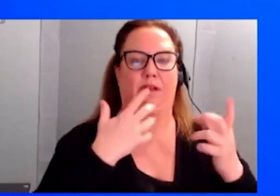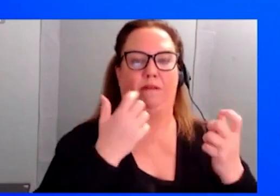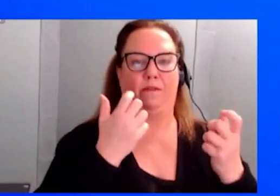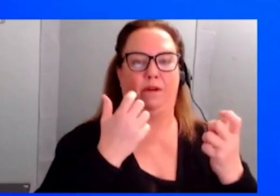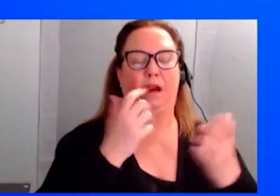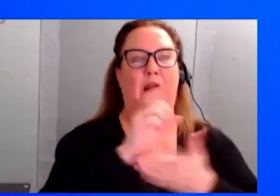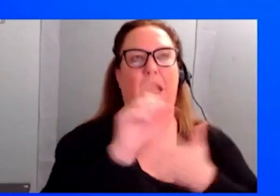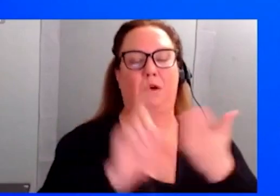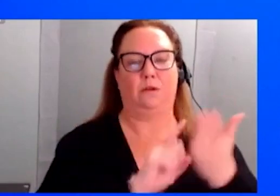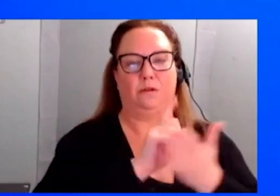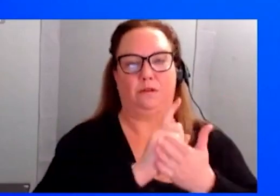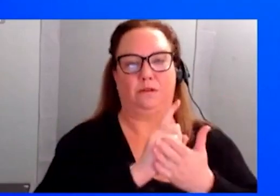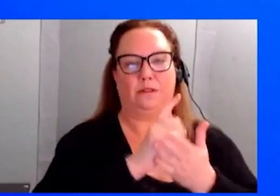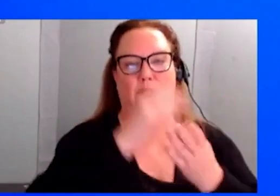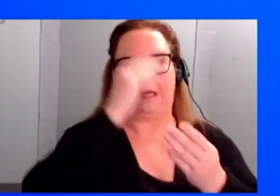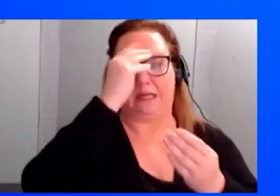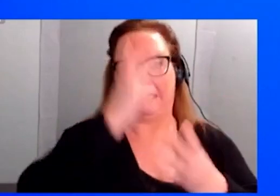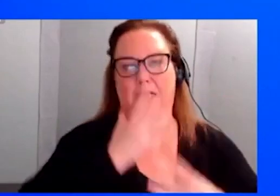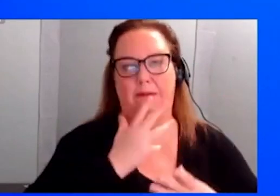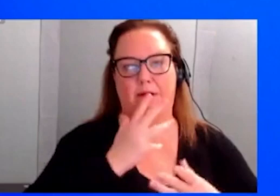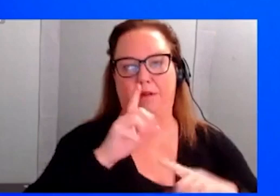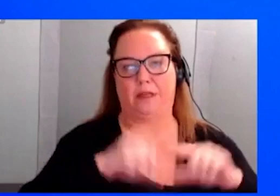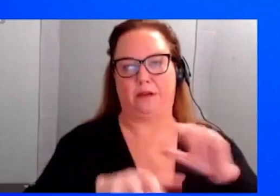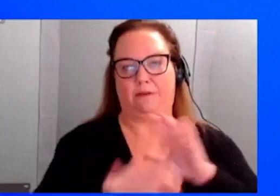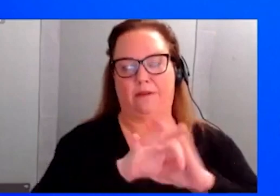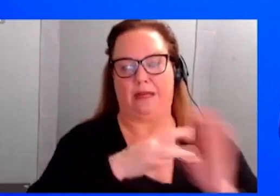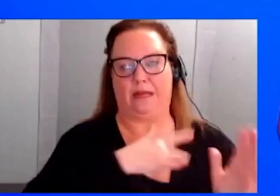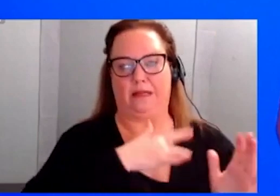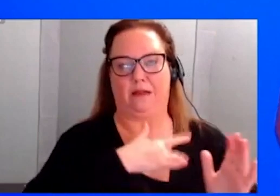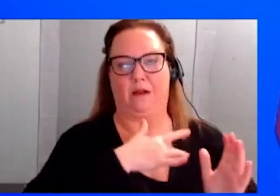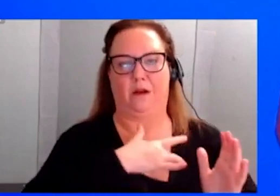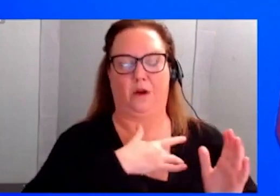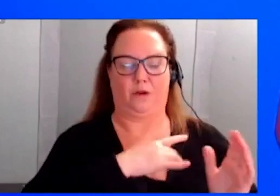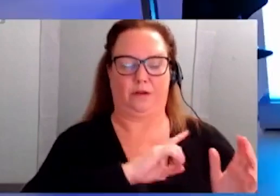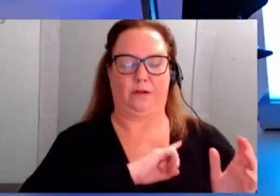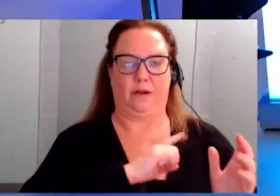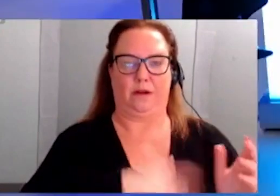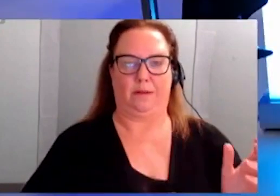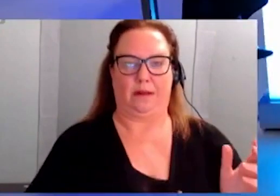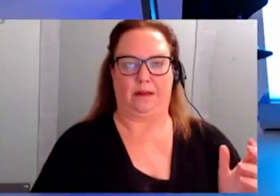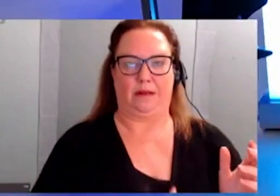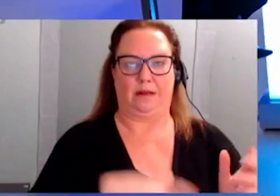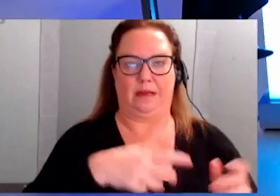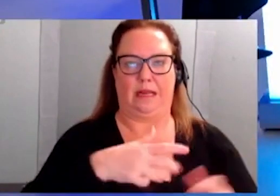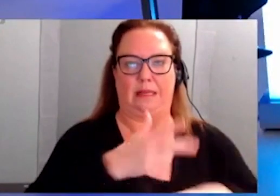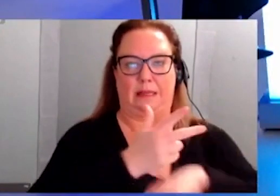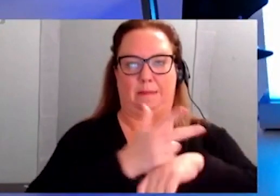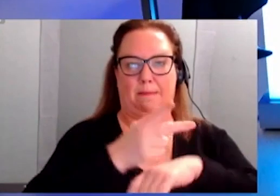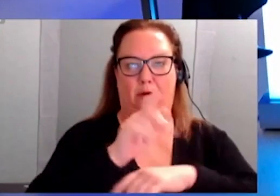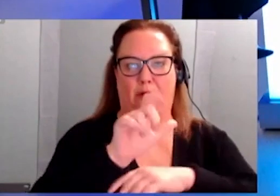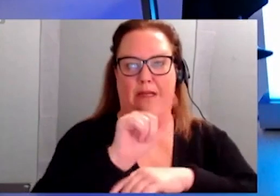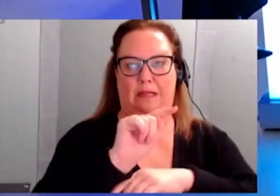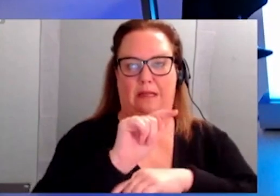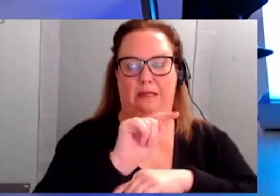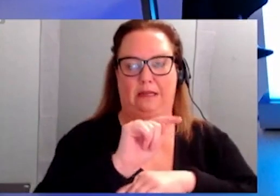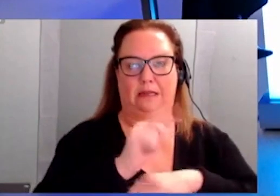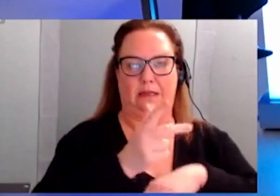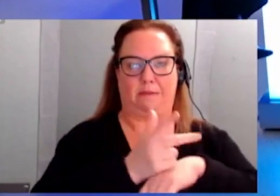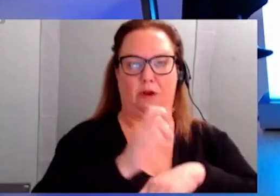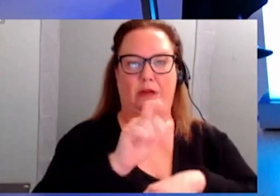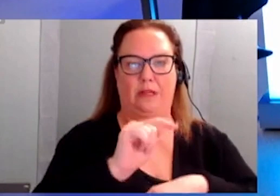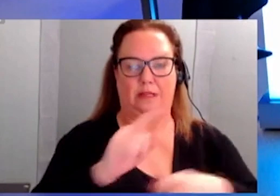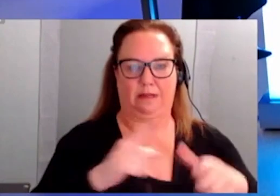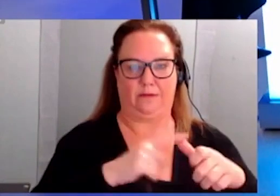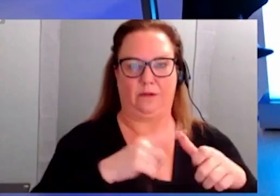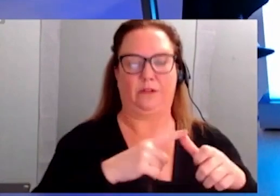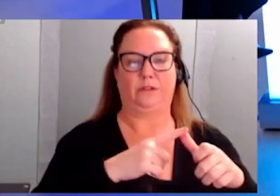me know that they could not find a heartbeat on Marin. And they did this out in the parking lot, Lindsay, Yes. right? What was that At like first to be? they did, I mean, and this then was they about